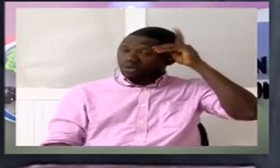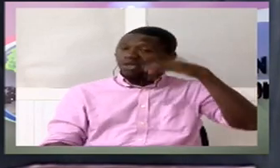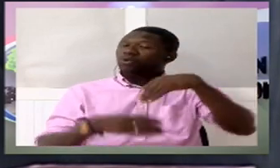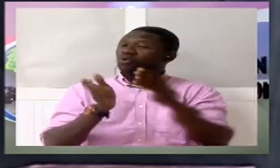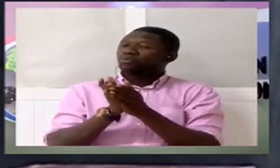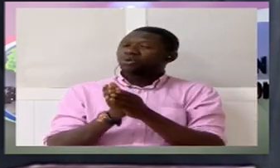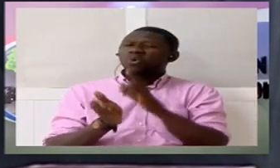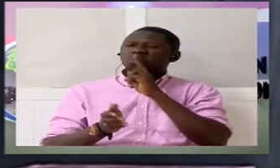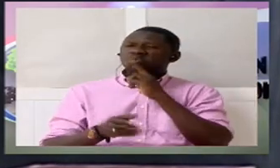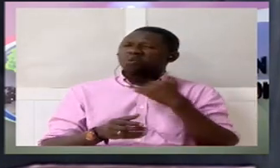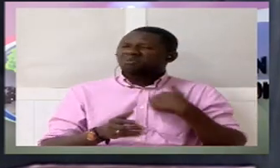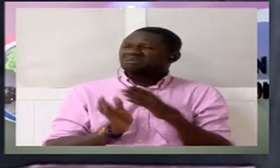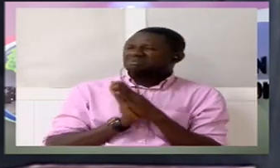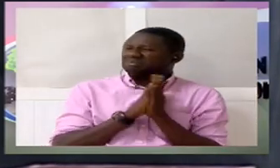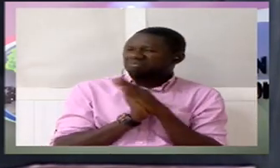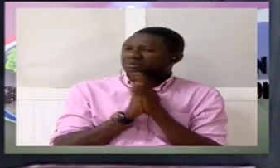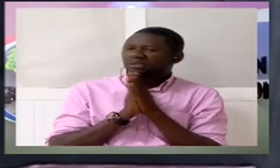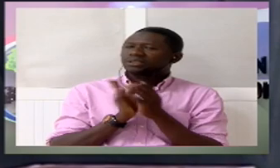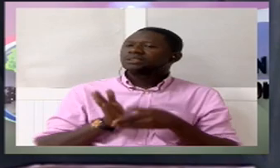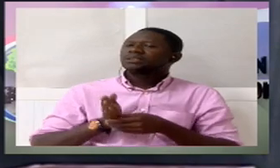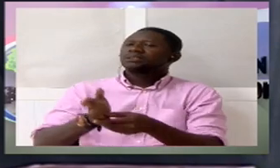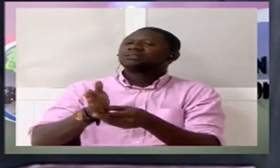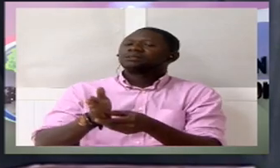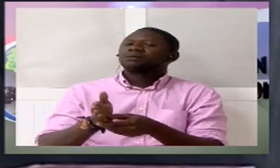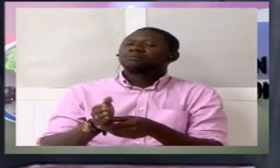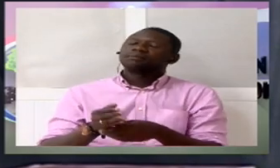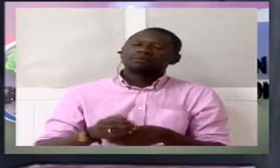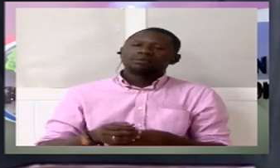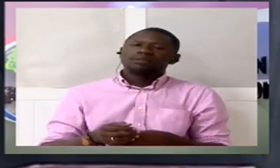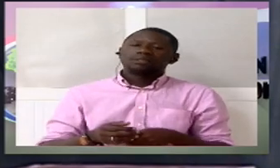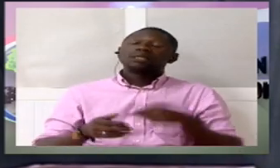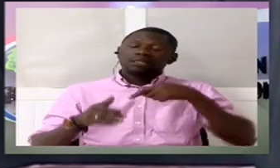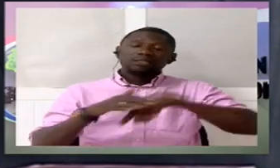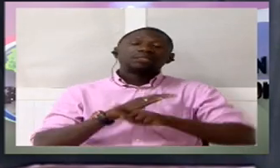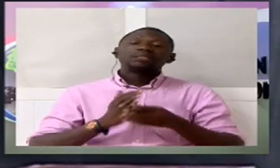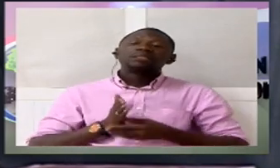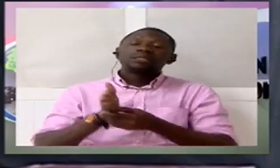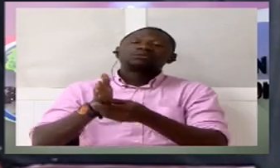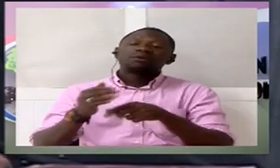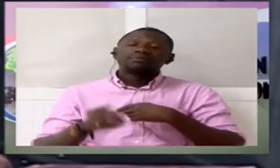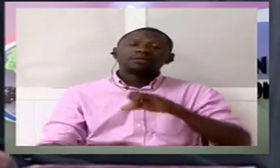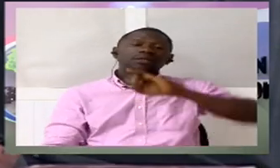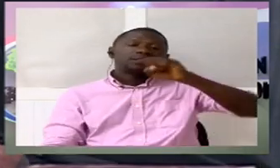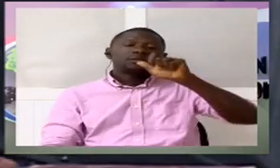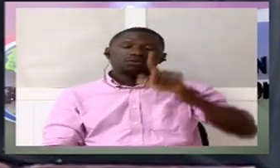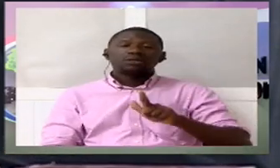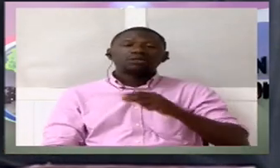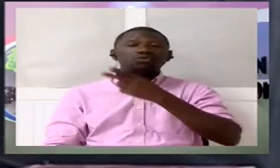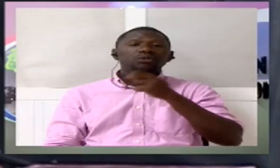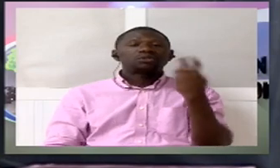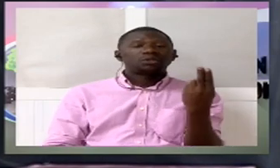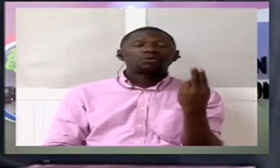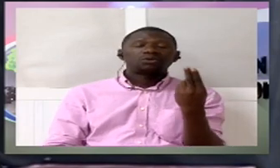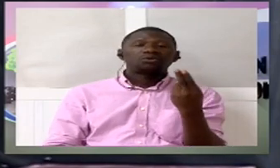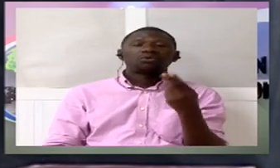those that undermined his leadership. July 22nd movement. His leadership of the July 22nd